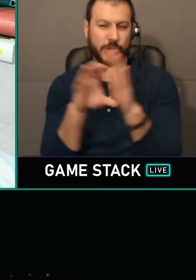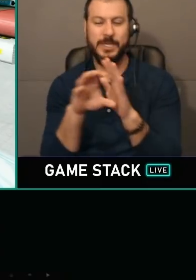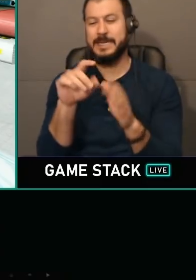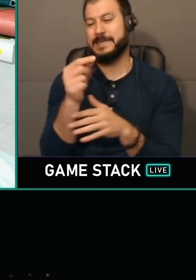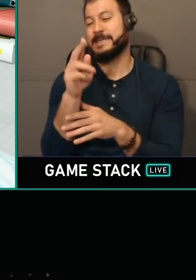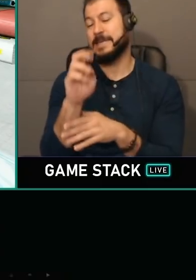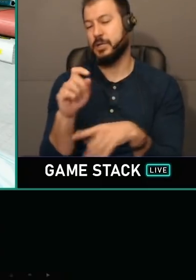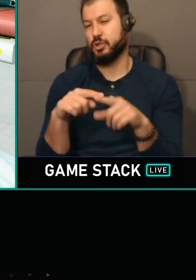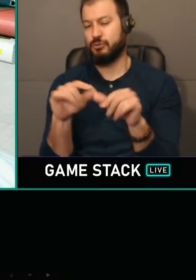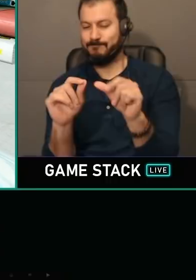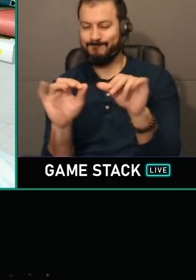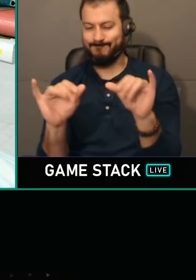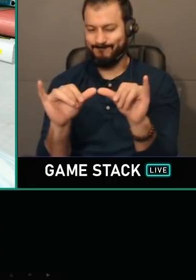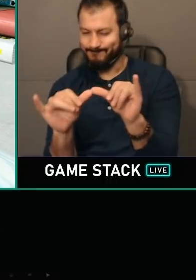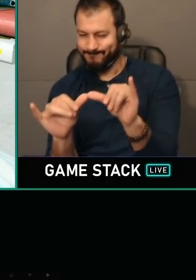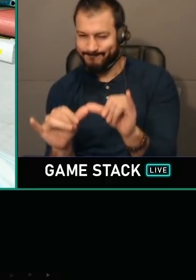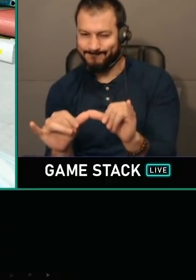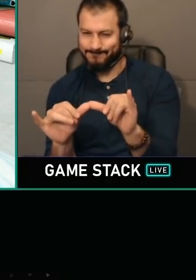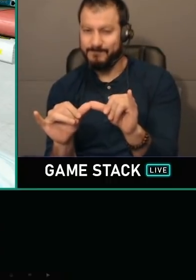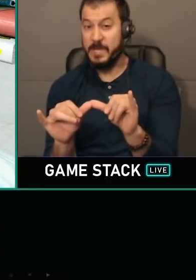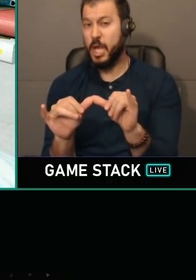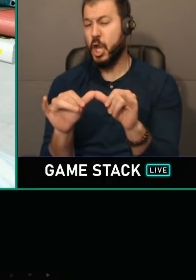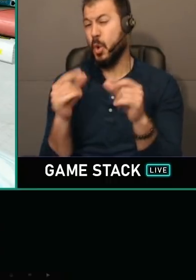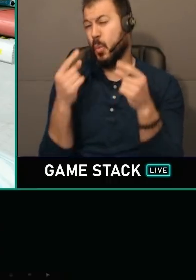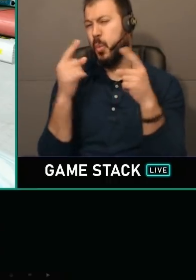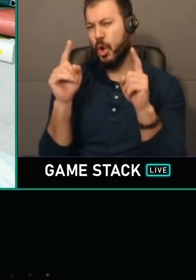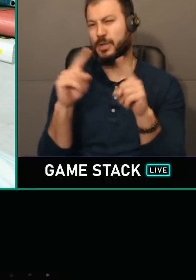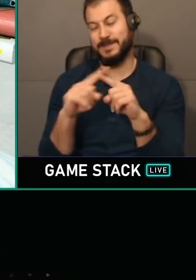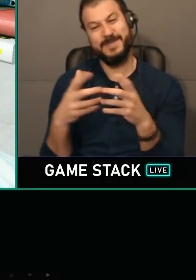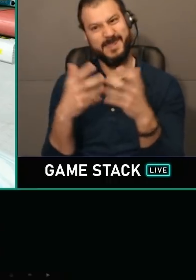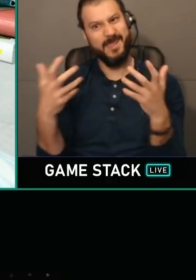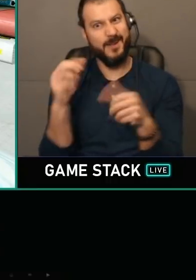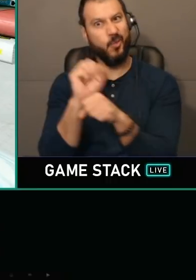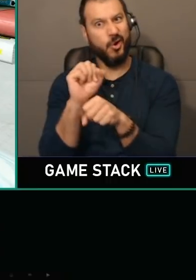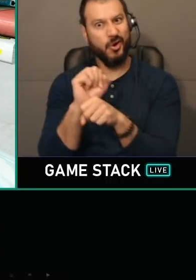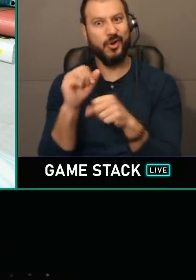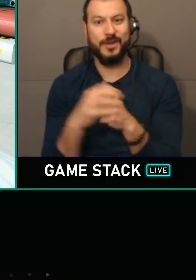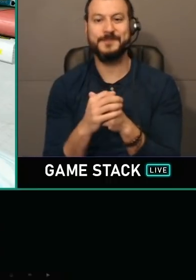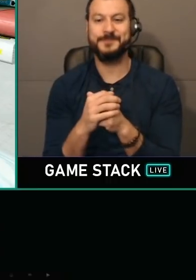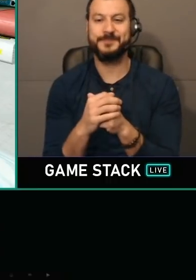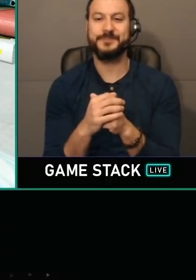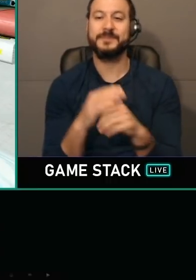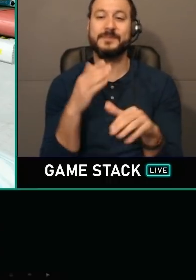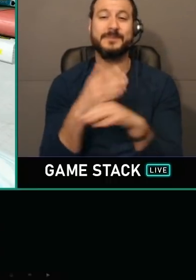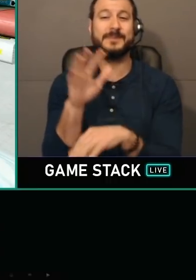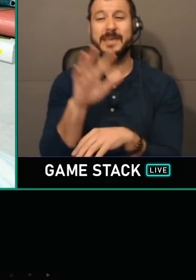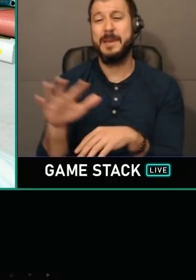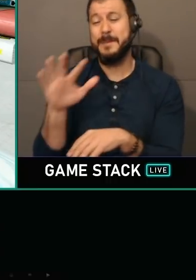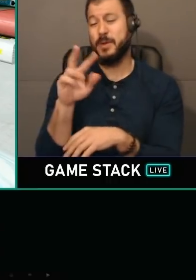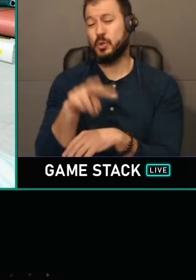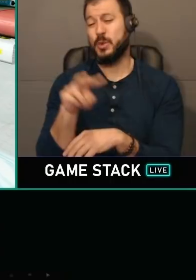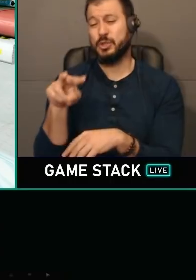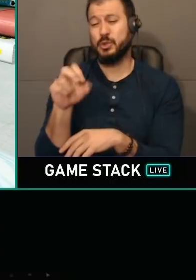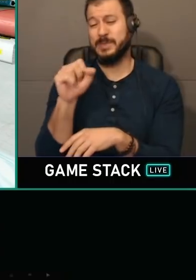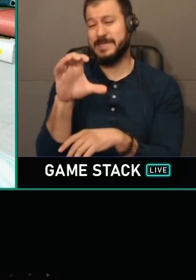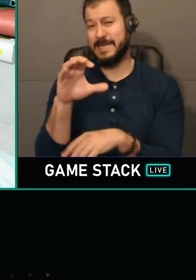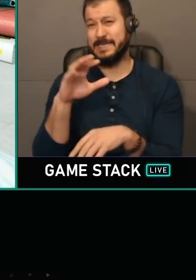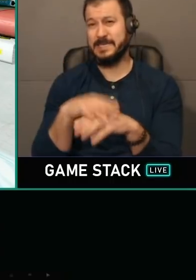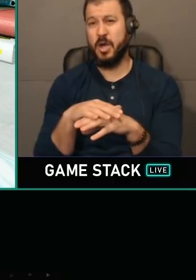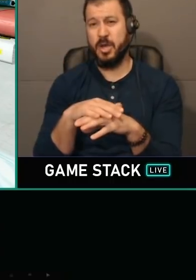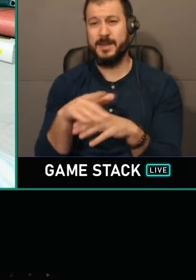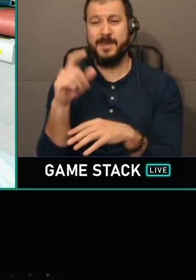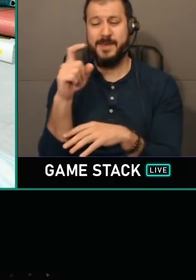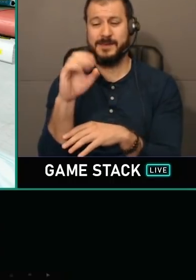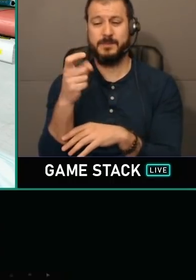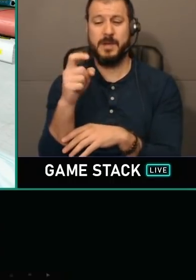fine-tune the results. It works, but it's a lot of work. After about 22 seconds on a simulated Xbox One